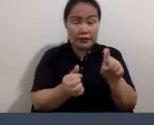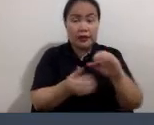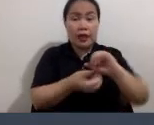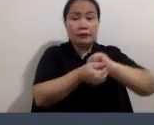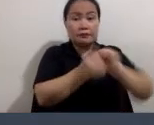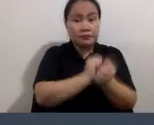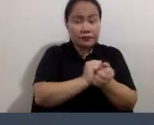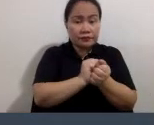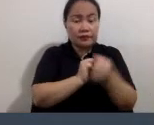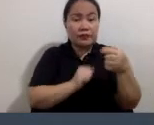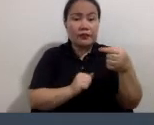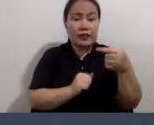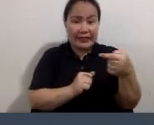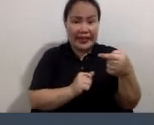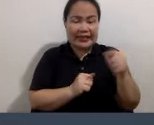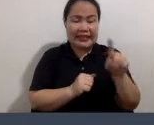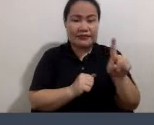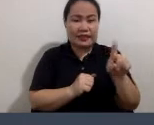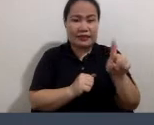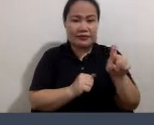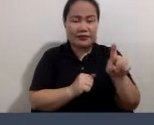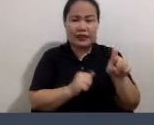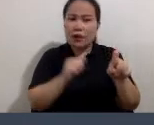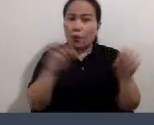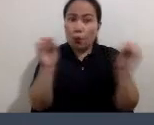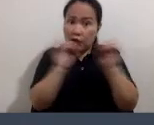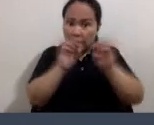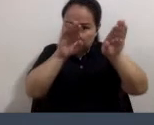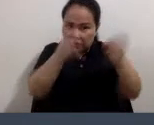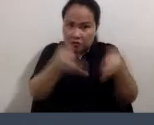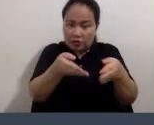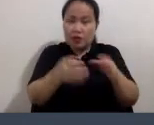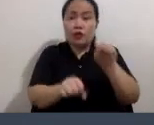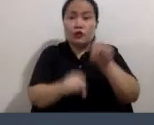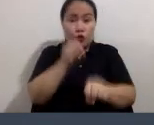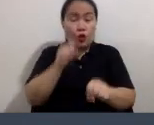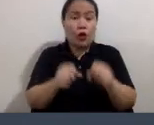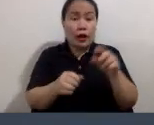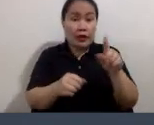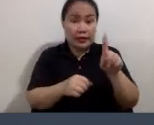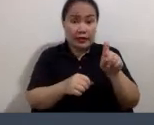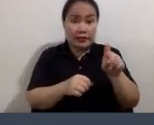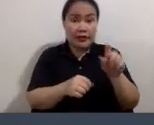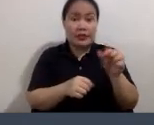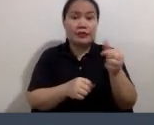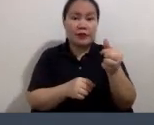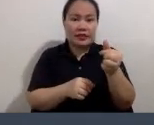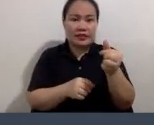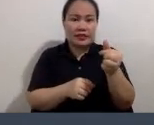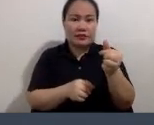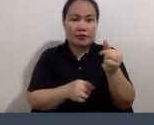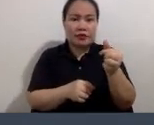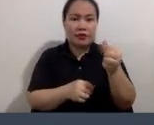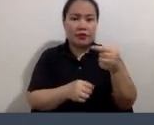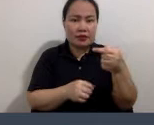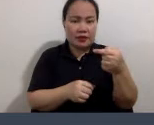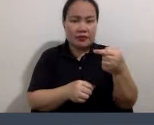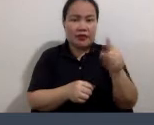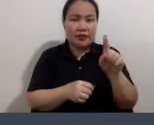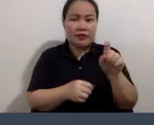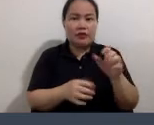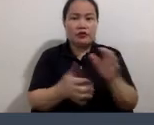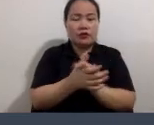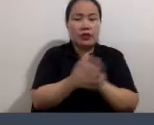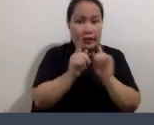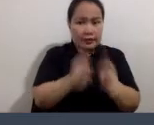nga, malalaman yung negative siya pag naka-enclose siya sa parenthesis. So, this is positive, magiging negative. So, we will now have